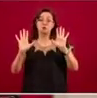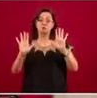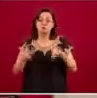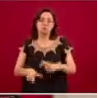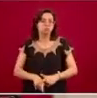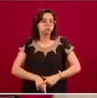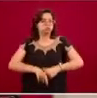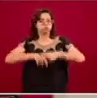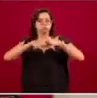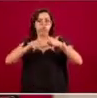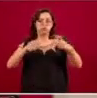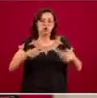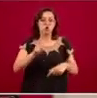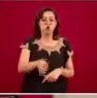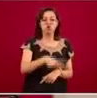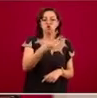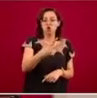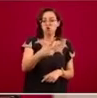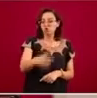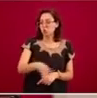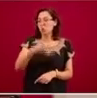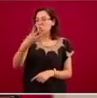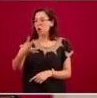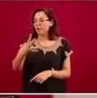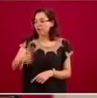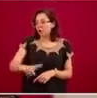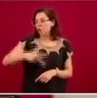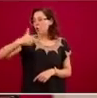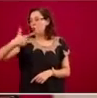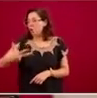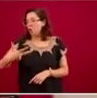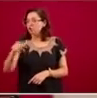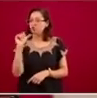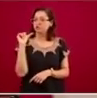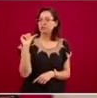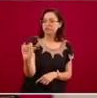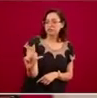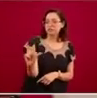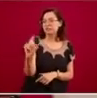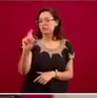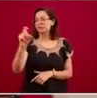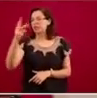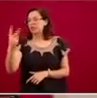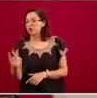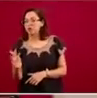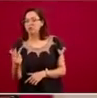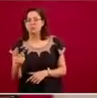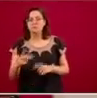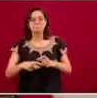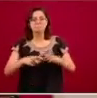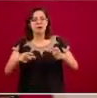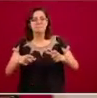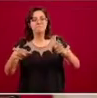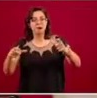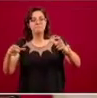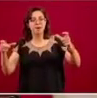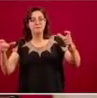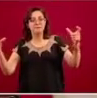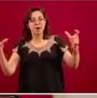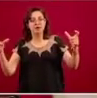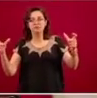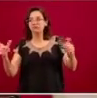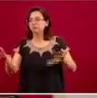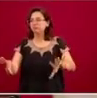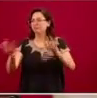the reality that this disease doesn't go from one case to another case to another case. This goes 2 cases, then 4,